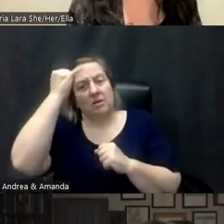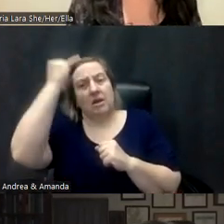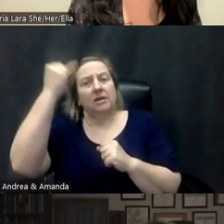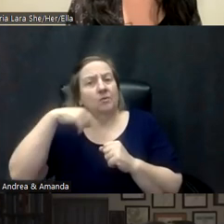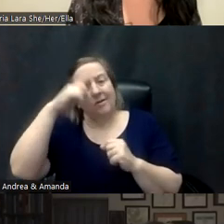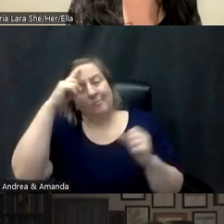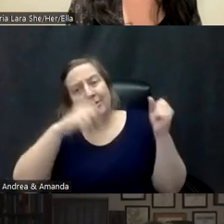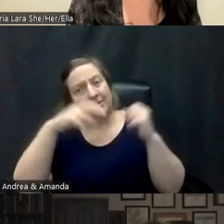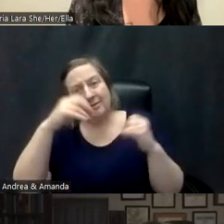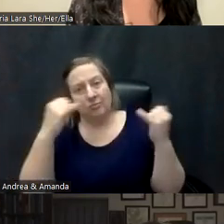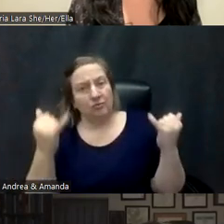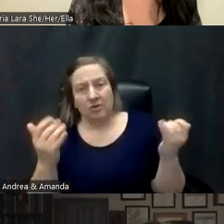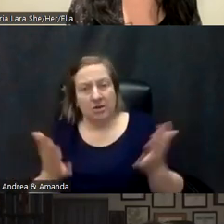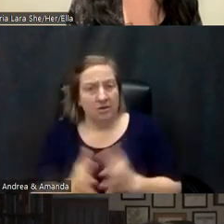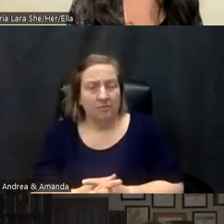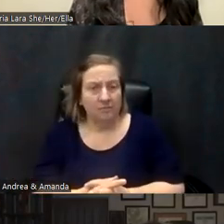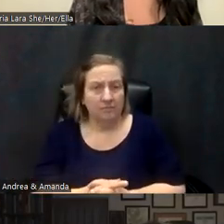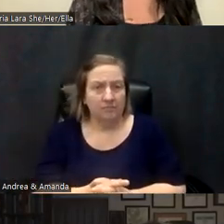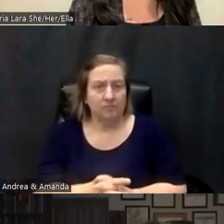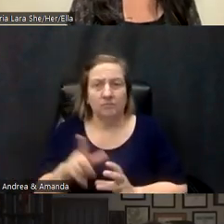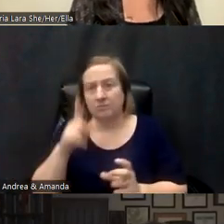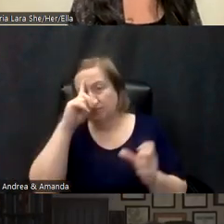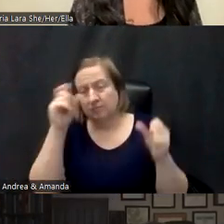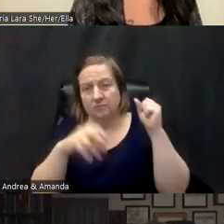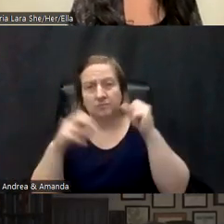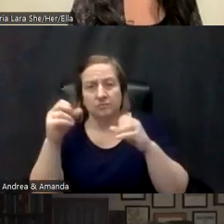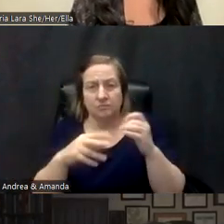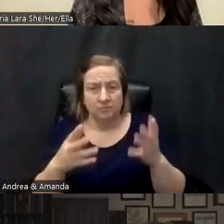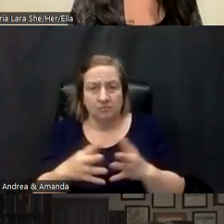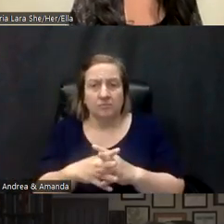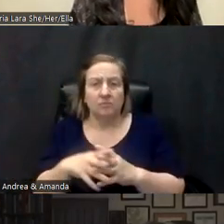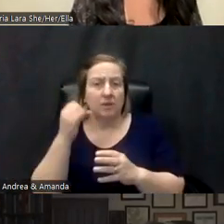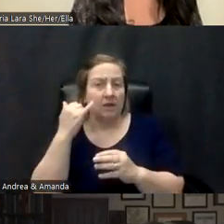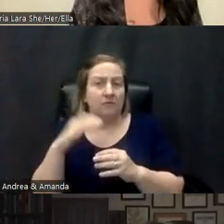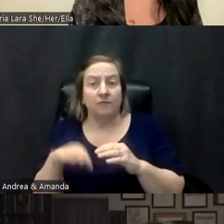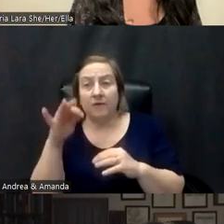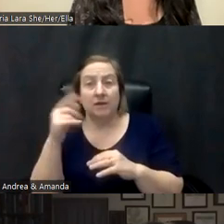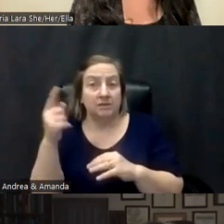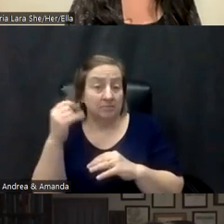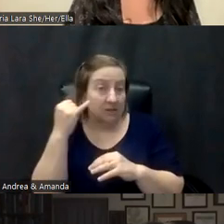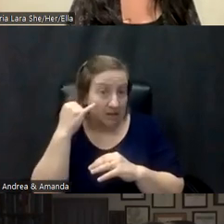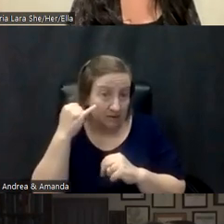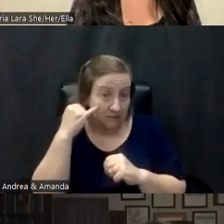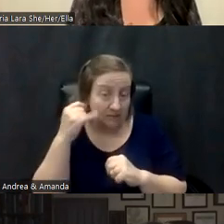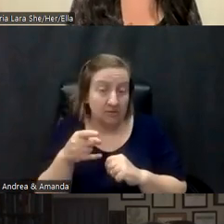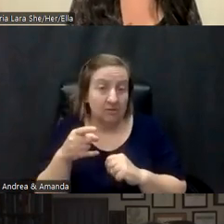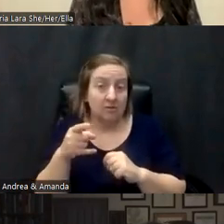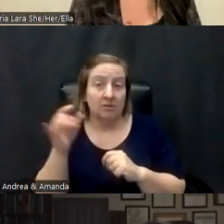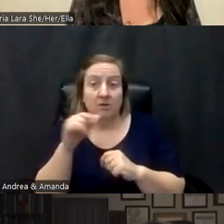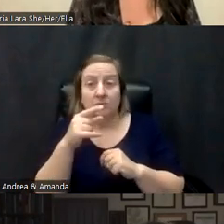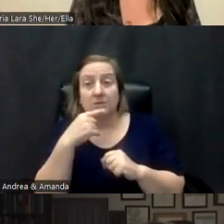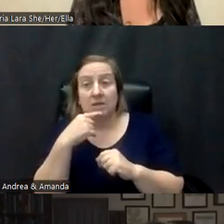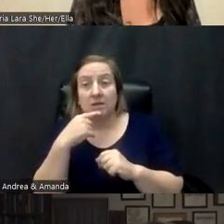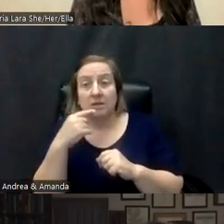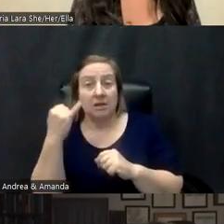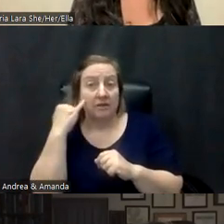brainstorming now. It's just a brainstorm. If you come across something, if it's like you said, if it's